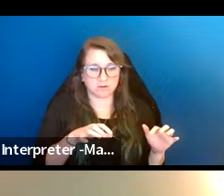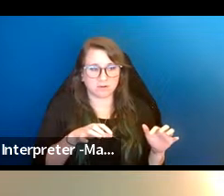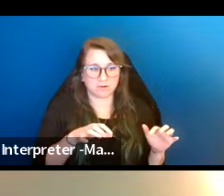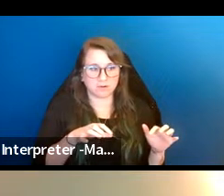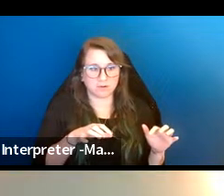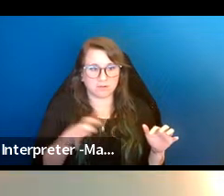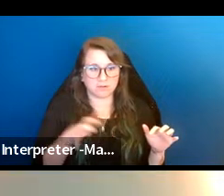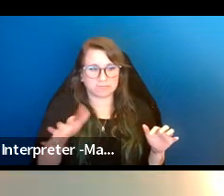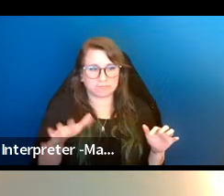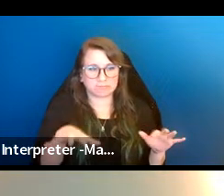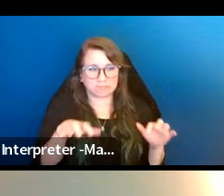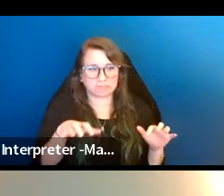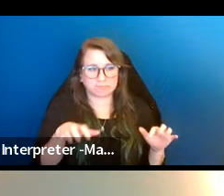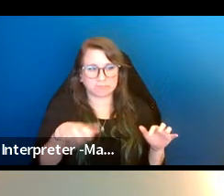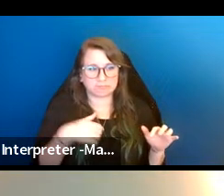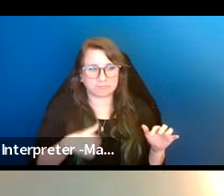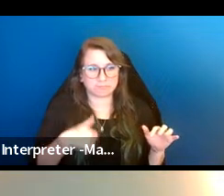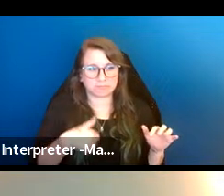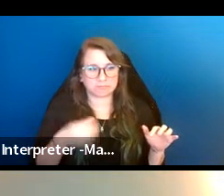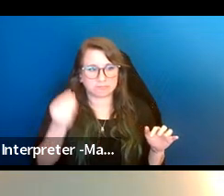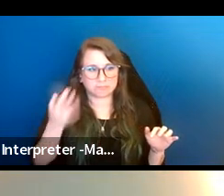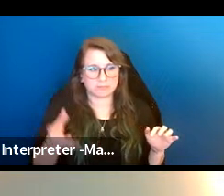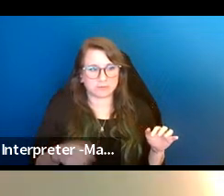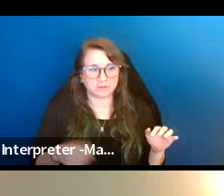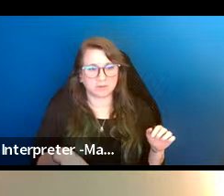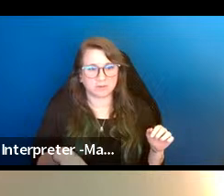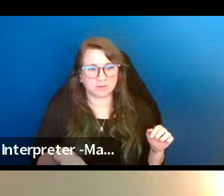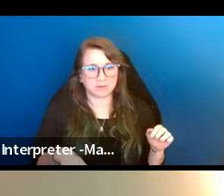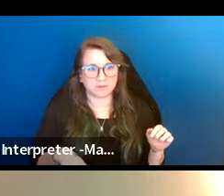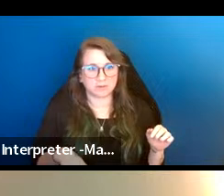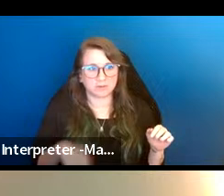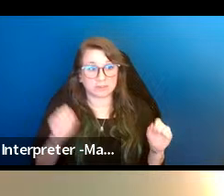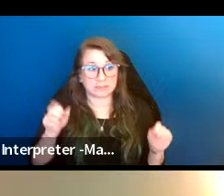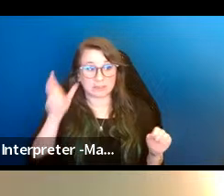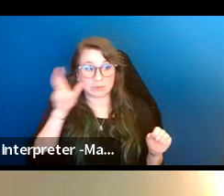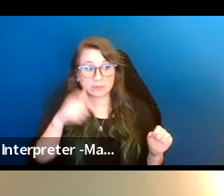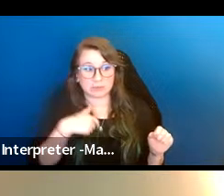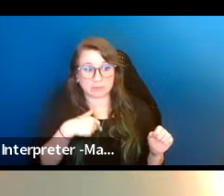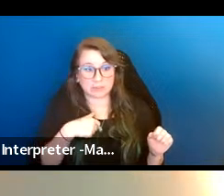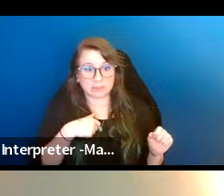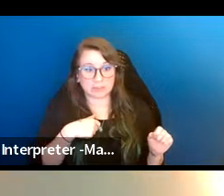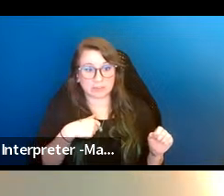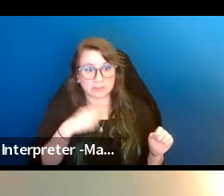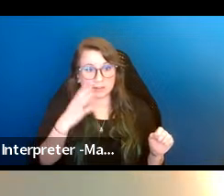You're kind of breaking up. put in. I'm not Can sure. you hear me?